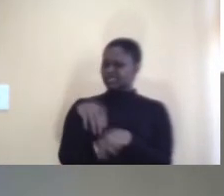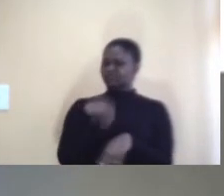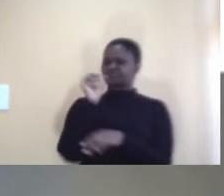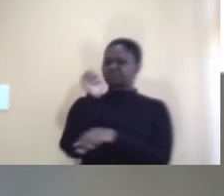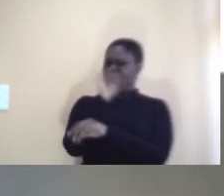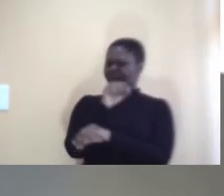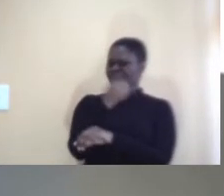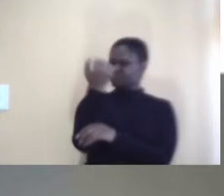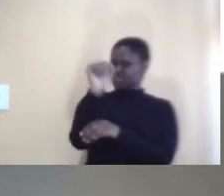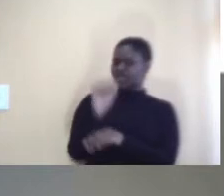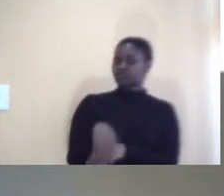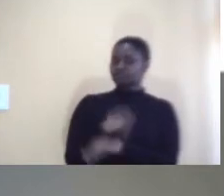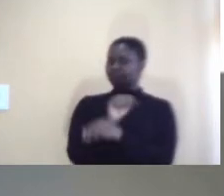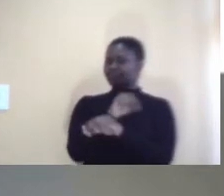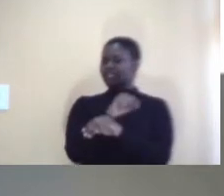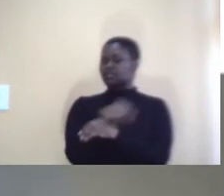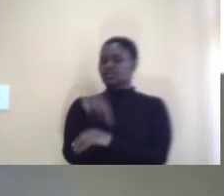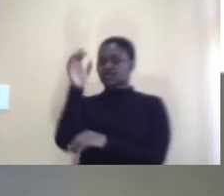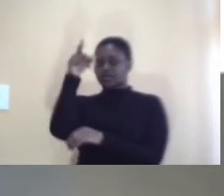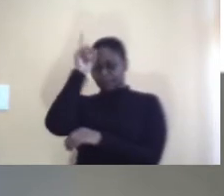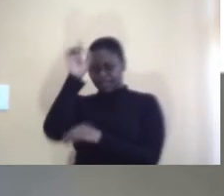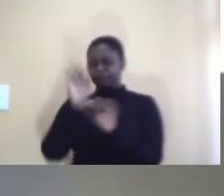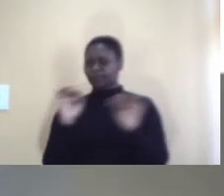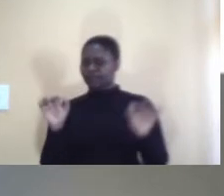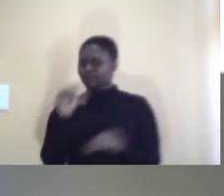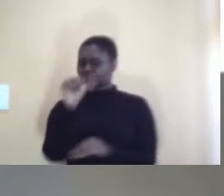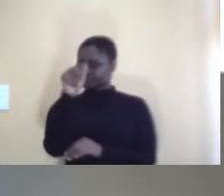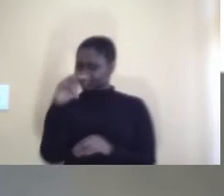like they failed to acknowledge the horrific death of Collins